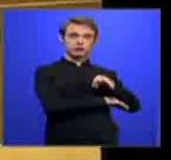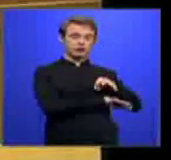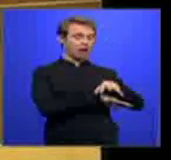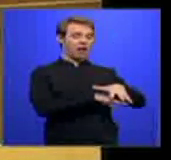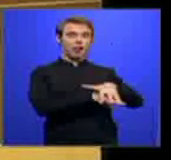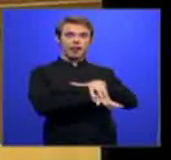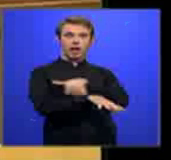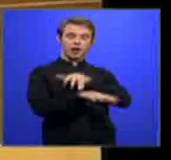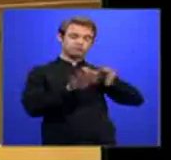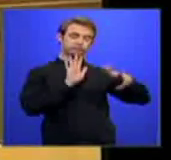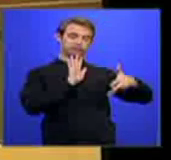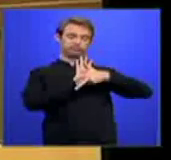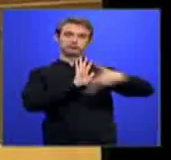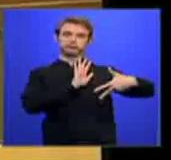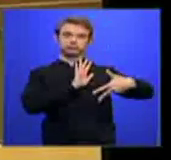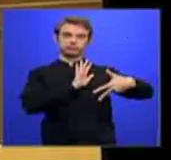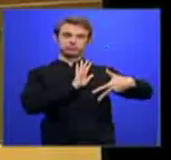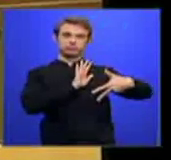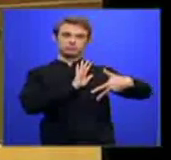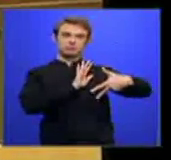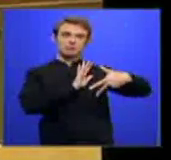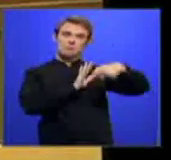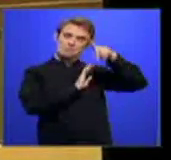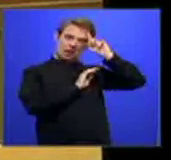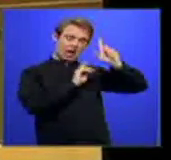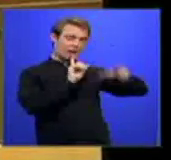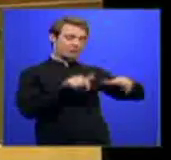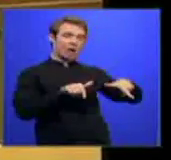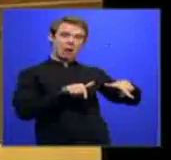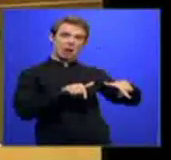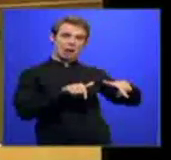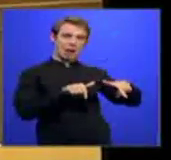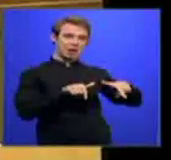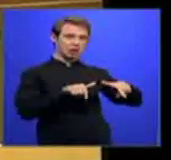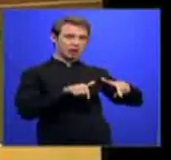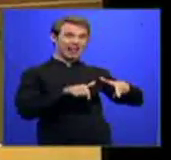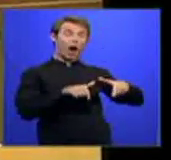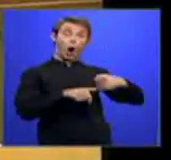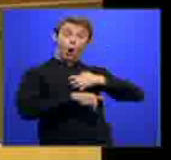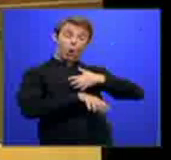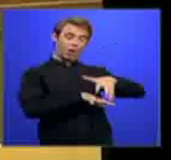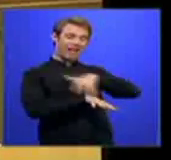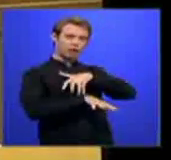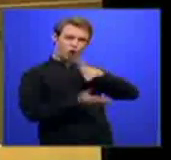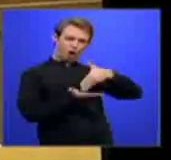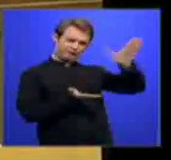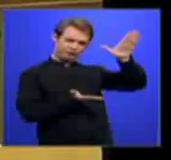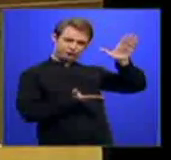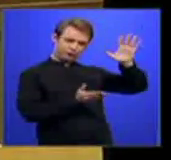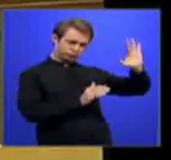people into wanderers, laborers, and pariahs in their own land.